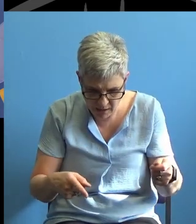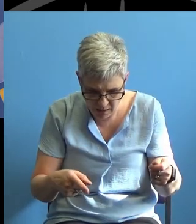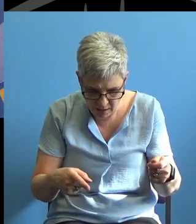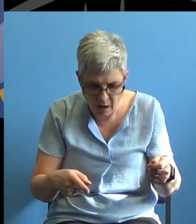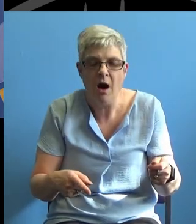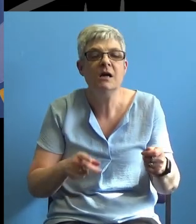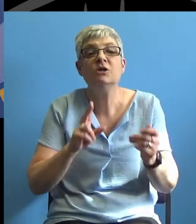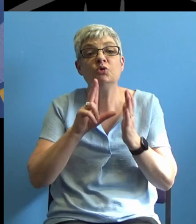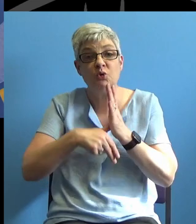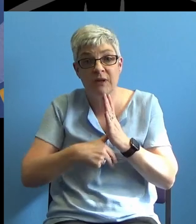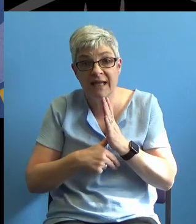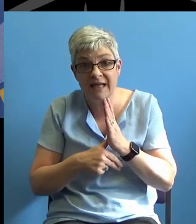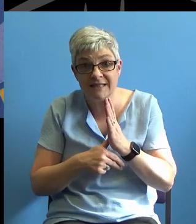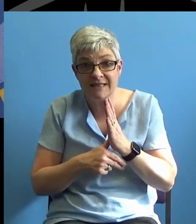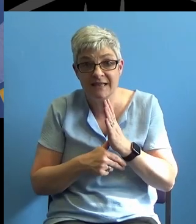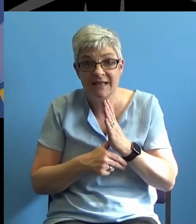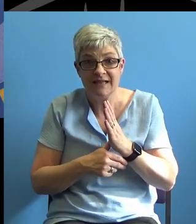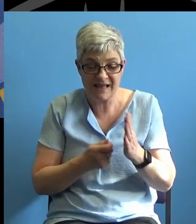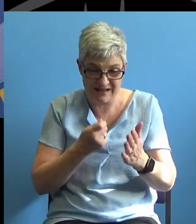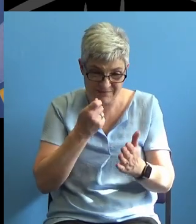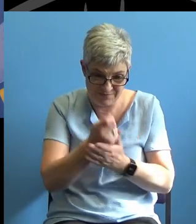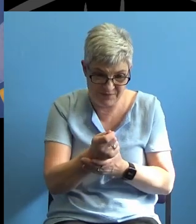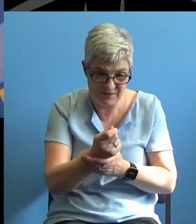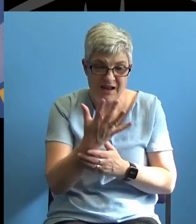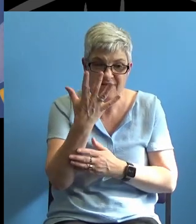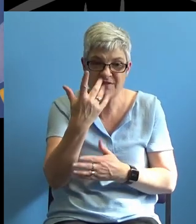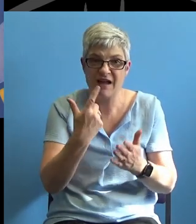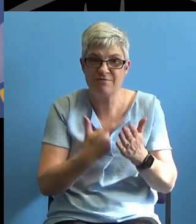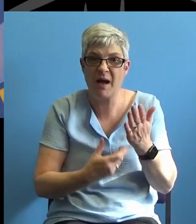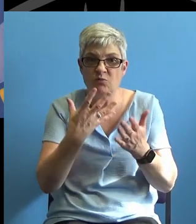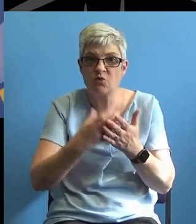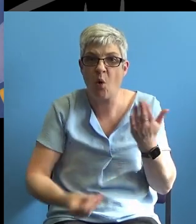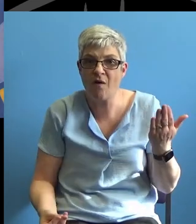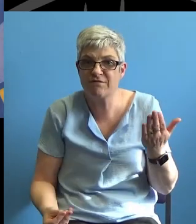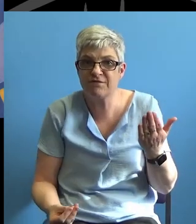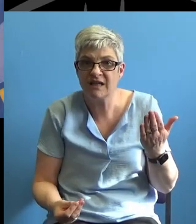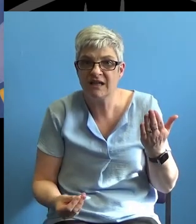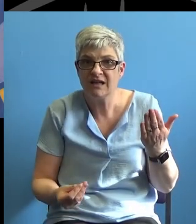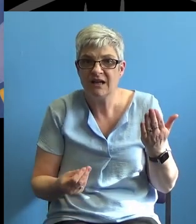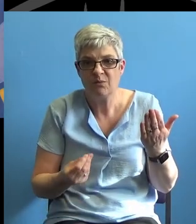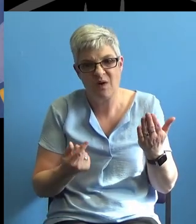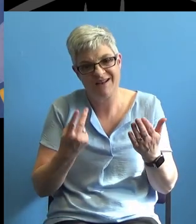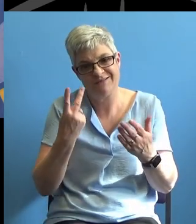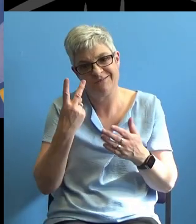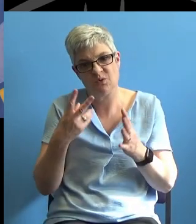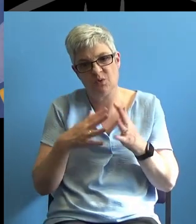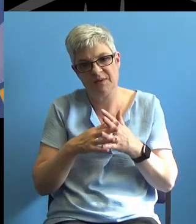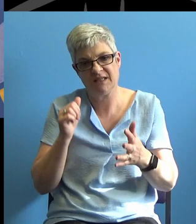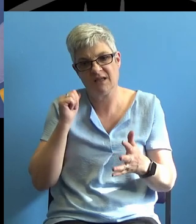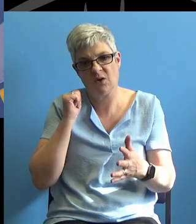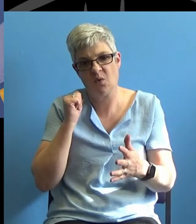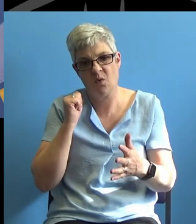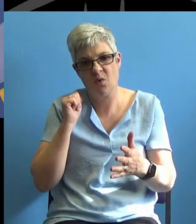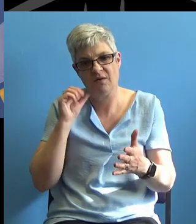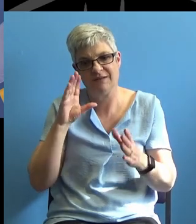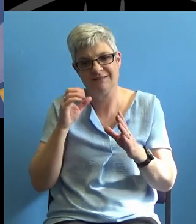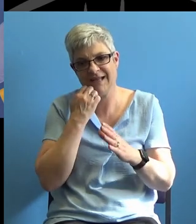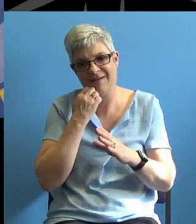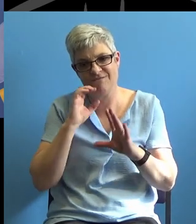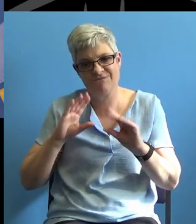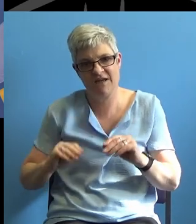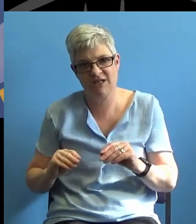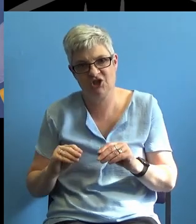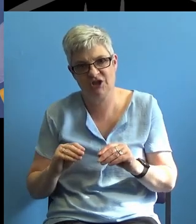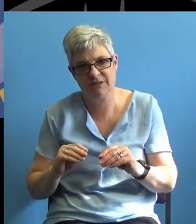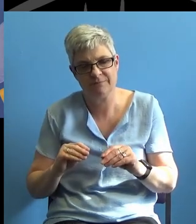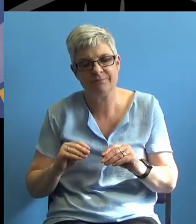late to try and cash in the £5 off voucher 2 weeks after the date has expired.